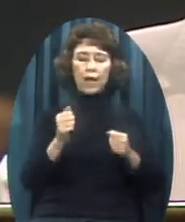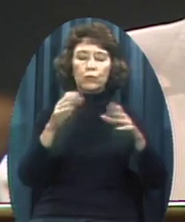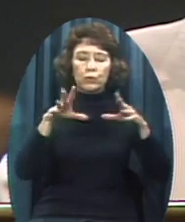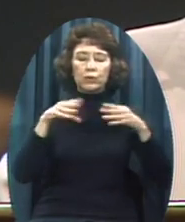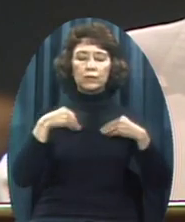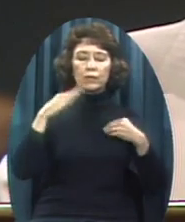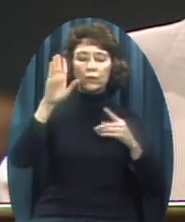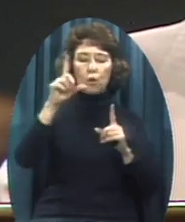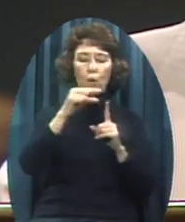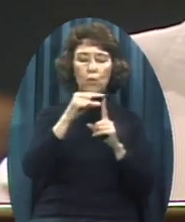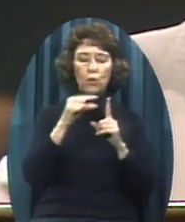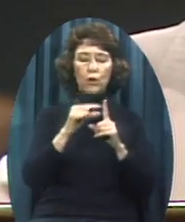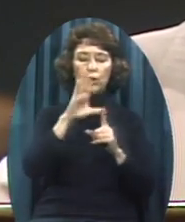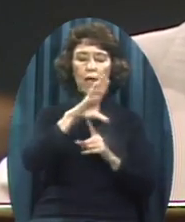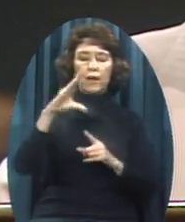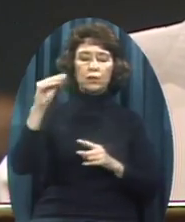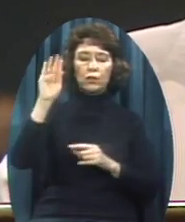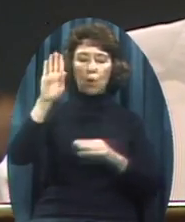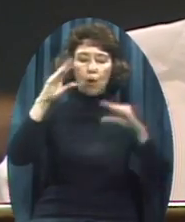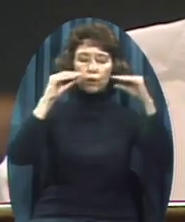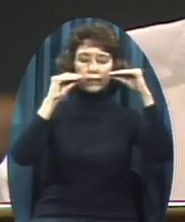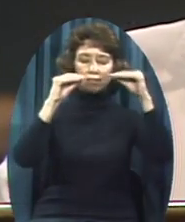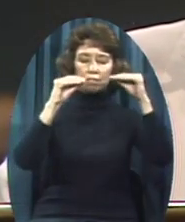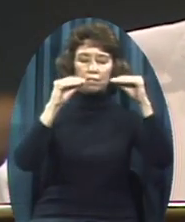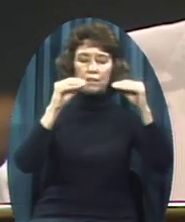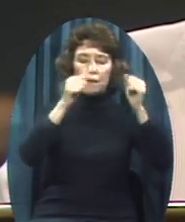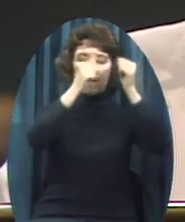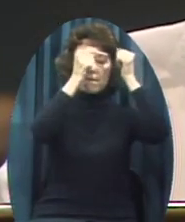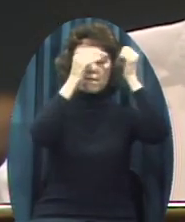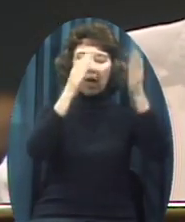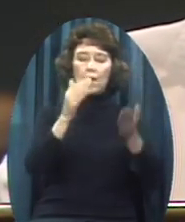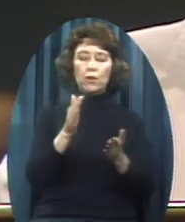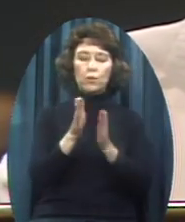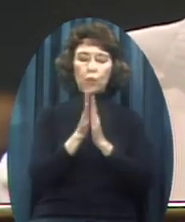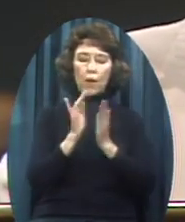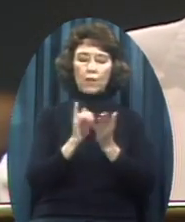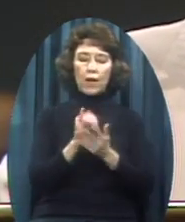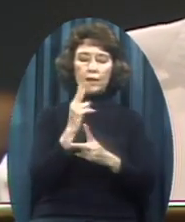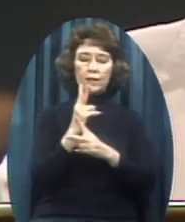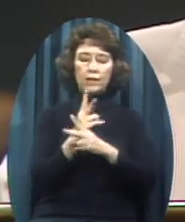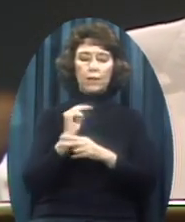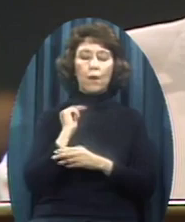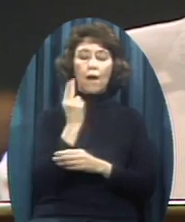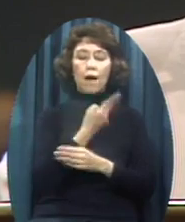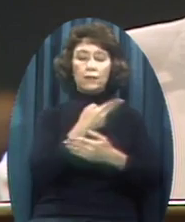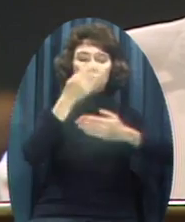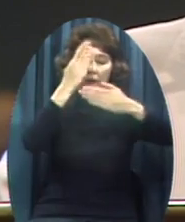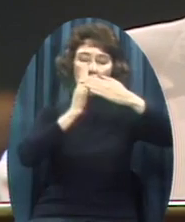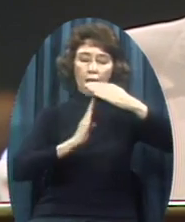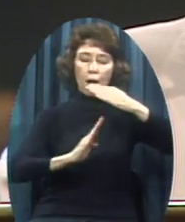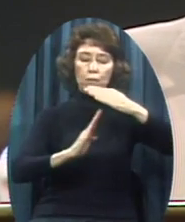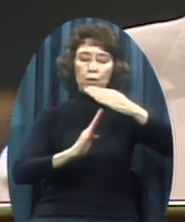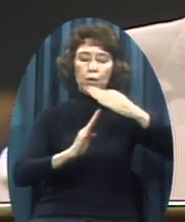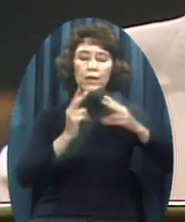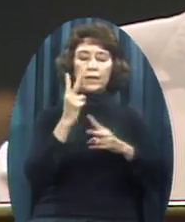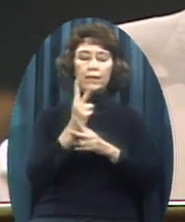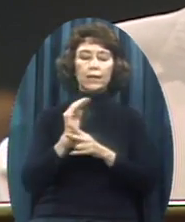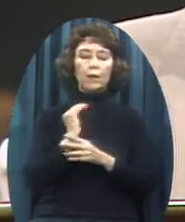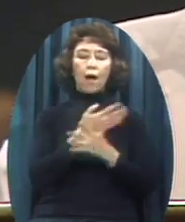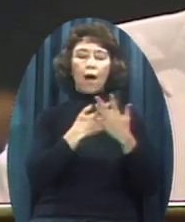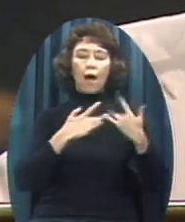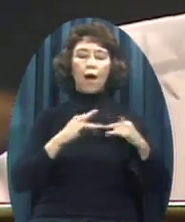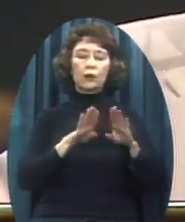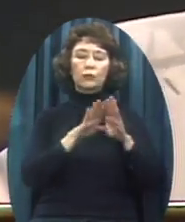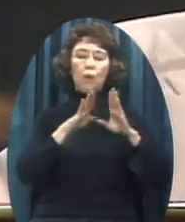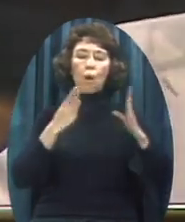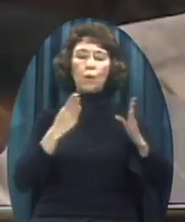word and your instruction. So, Father, we pray that you'll keep us humble. You'll keep us, our hearts open, our